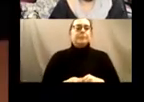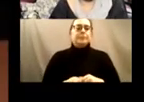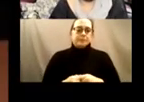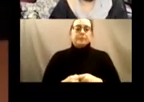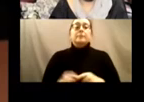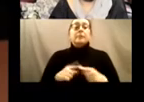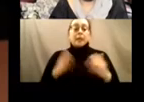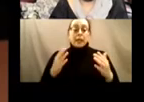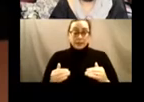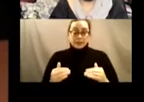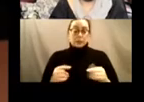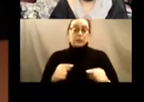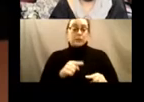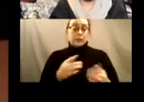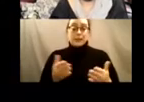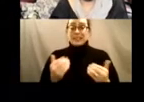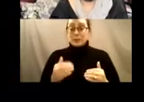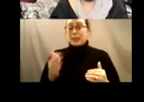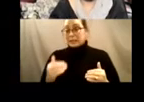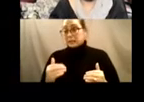So this one and the next one, actually.